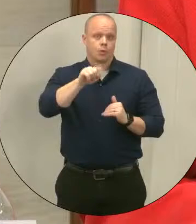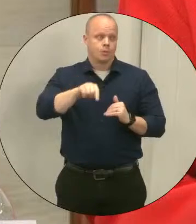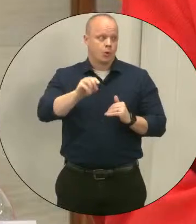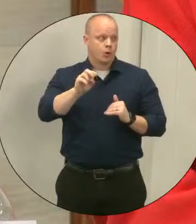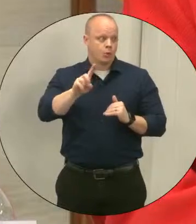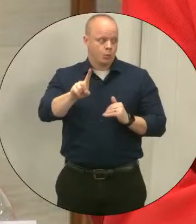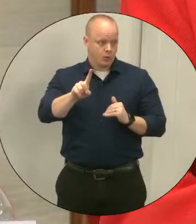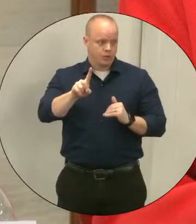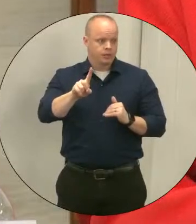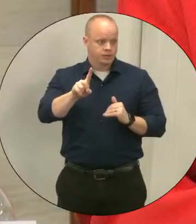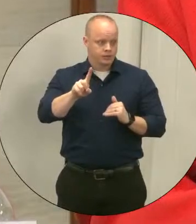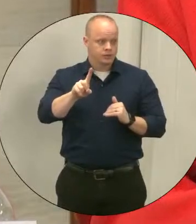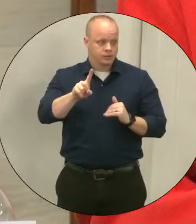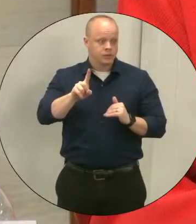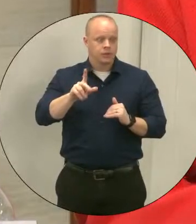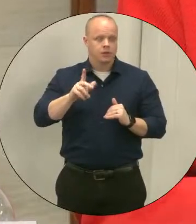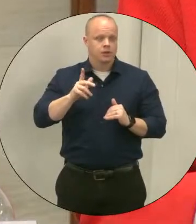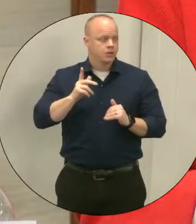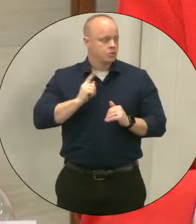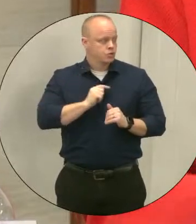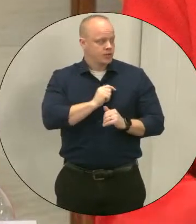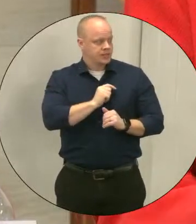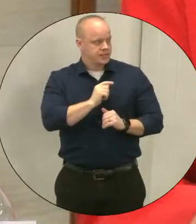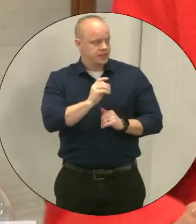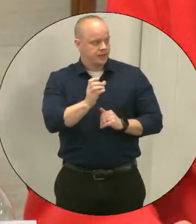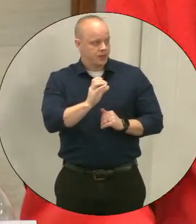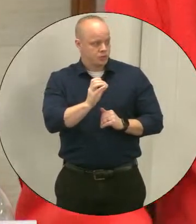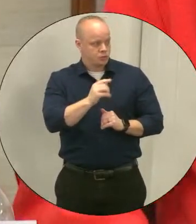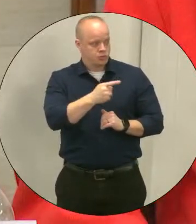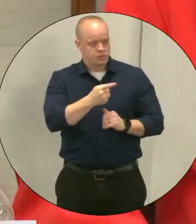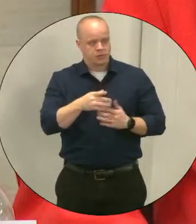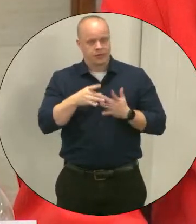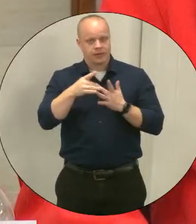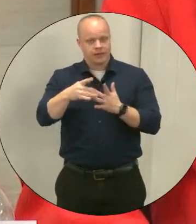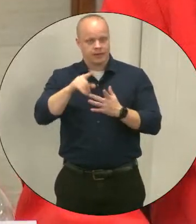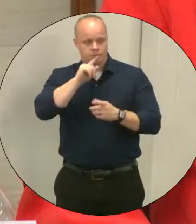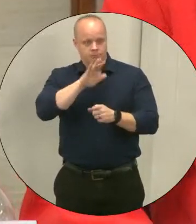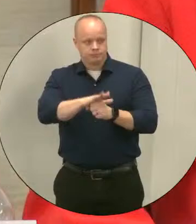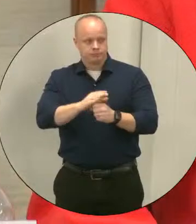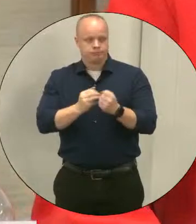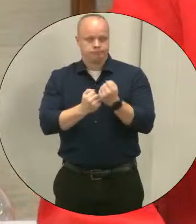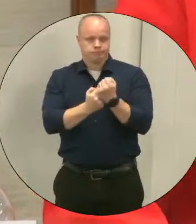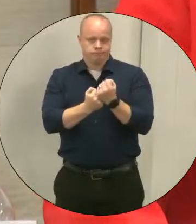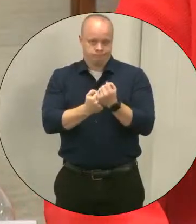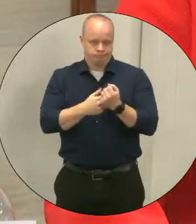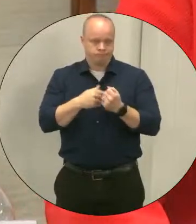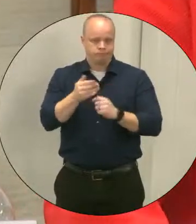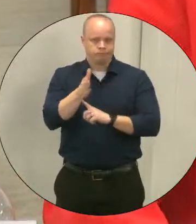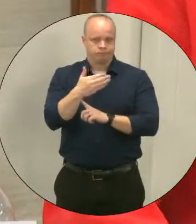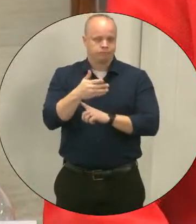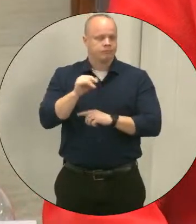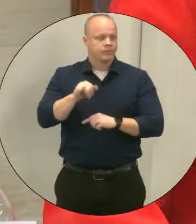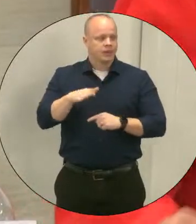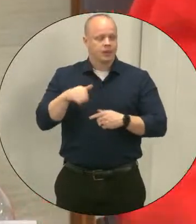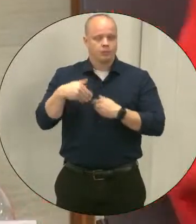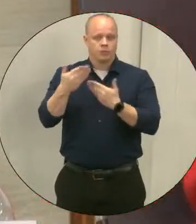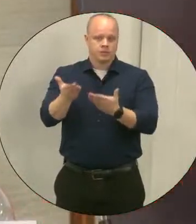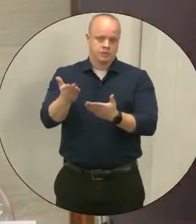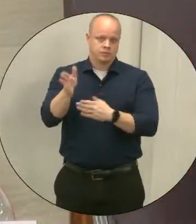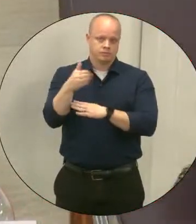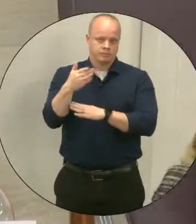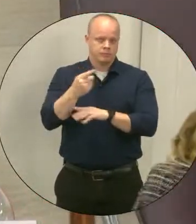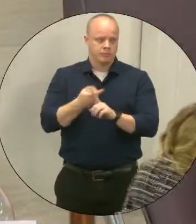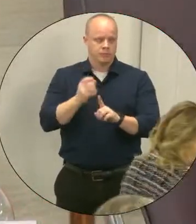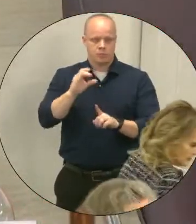1.01. Trustee Cavazos, if you could lead us in the Pledge of Allegiance. The presentation of colors will be by the Clark